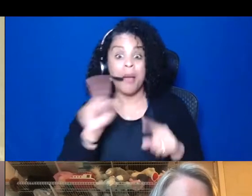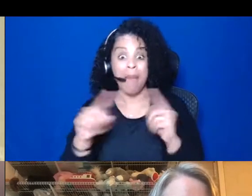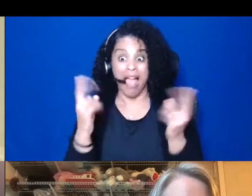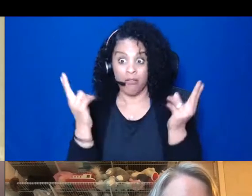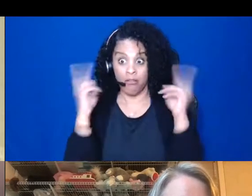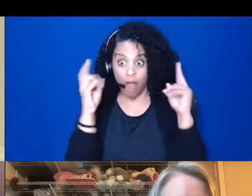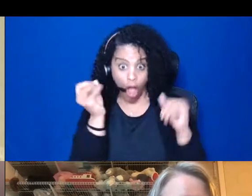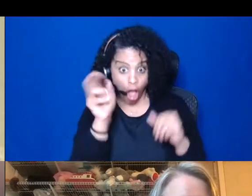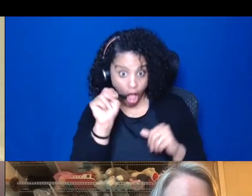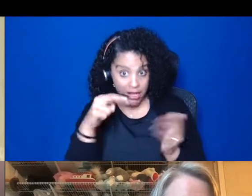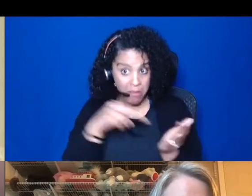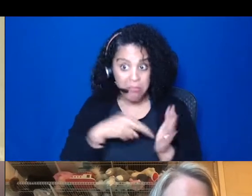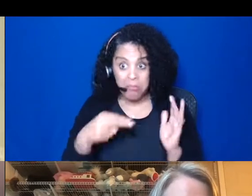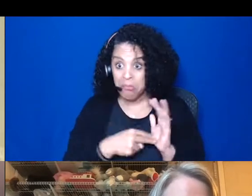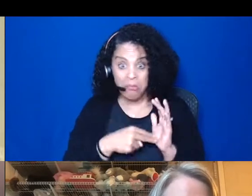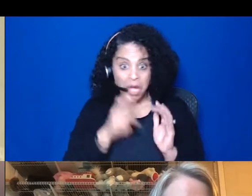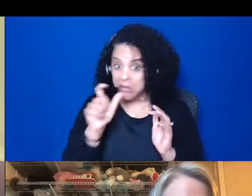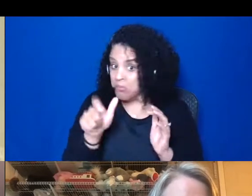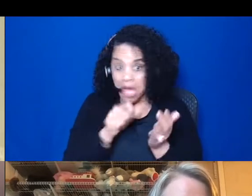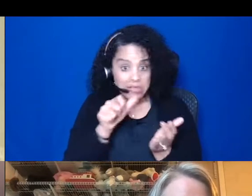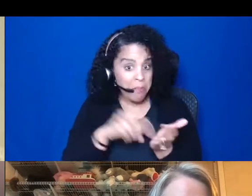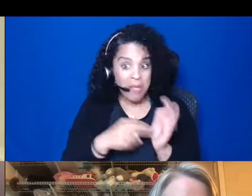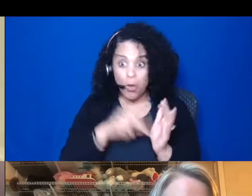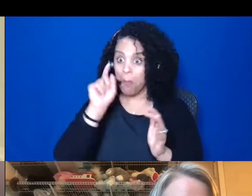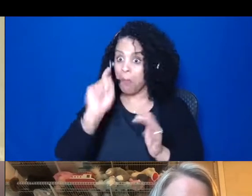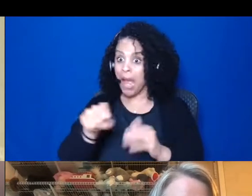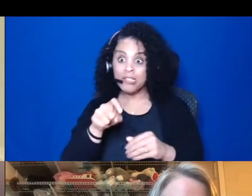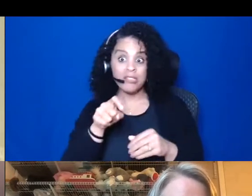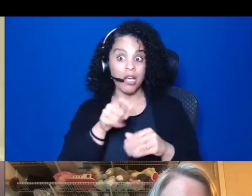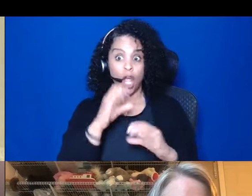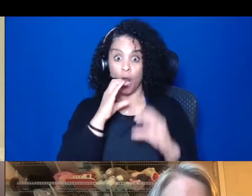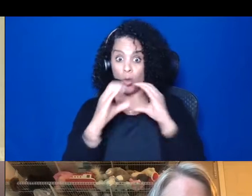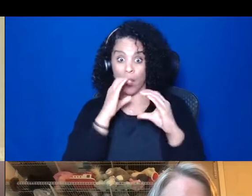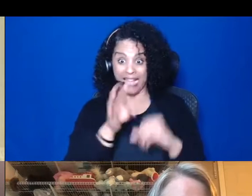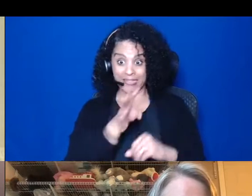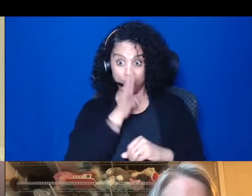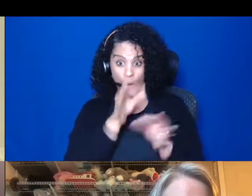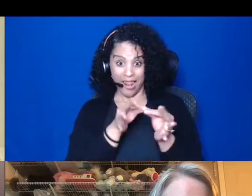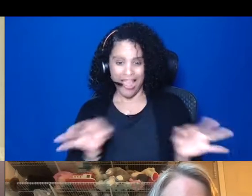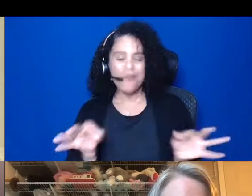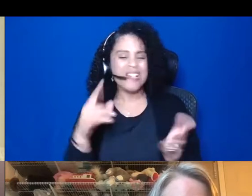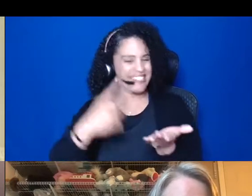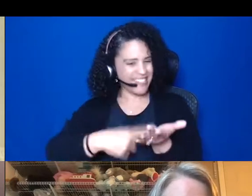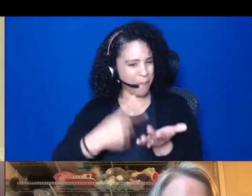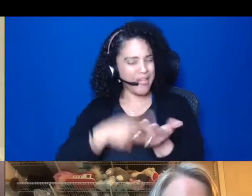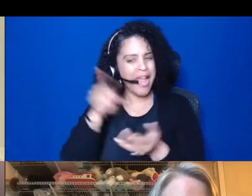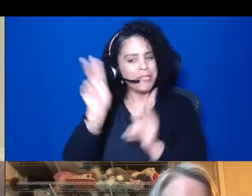doesn't necessarily mean that you have to communicate only in spoken language. And I think that's a distinction that sometimes gets